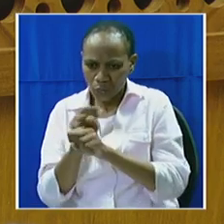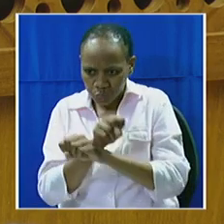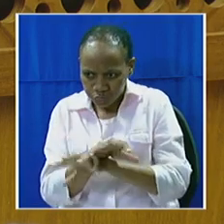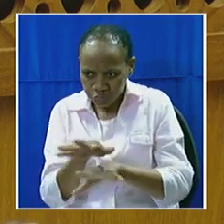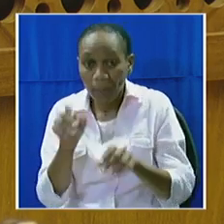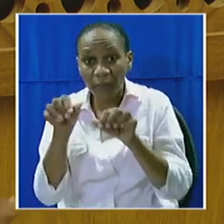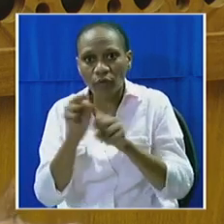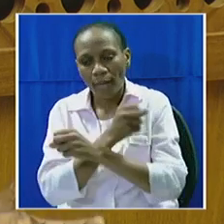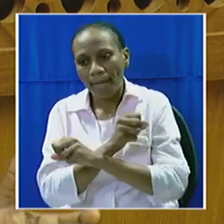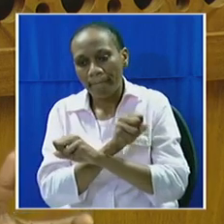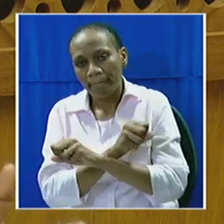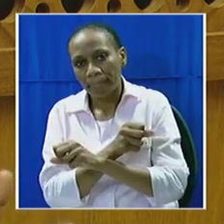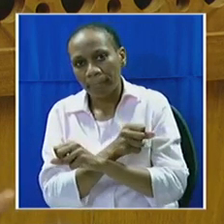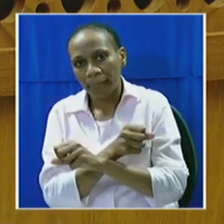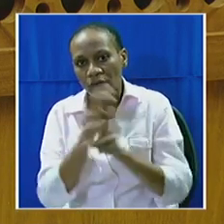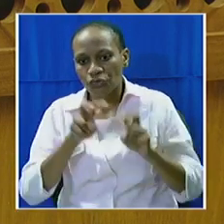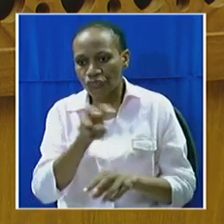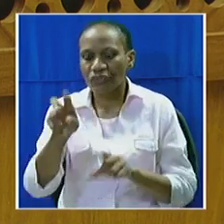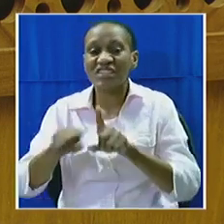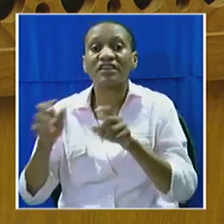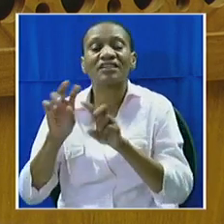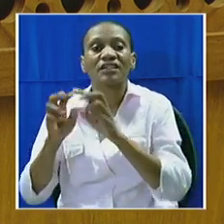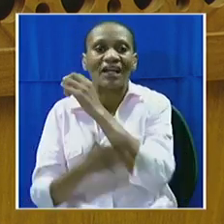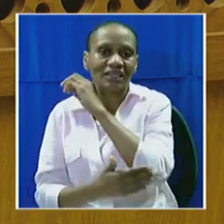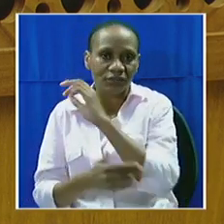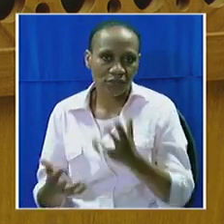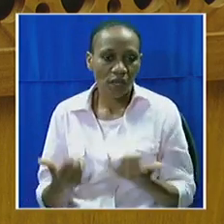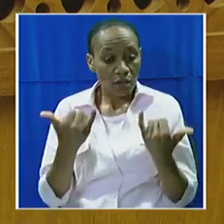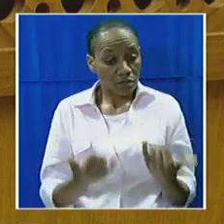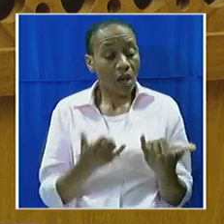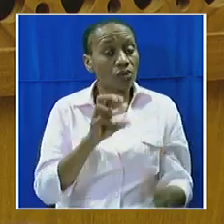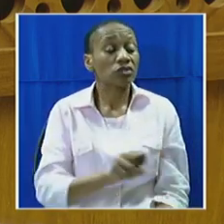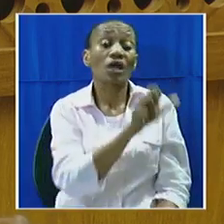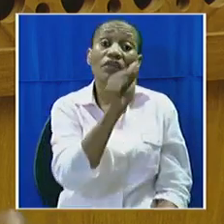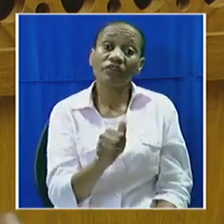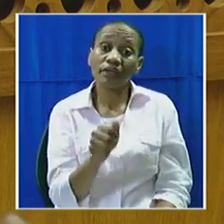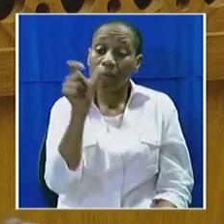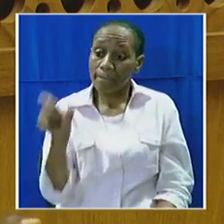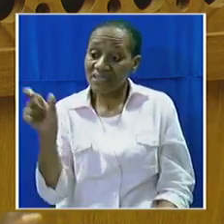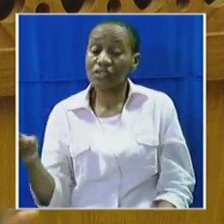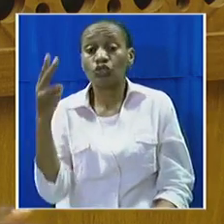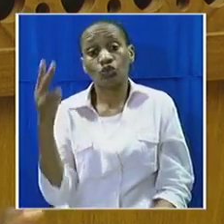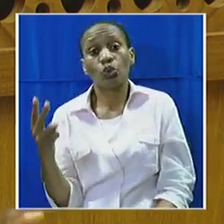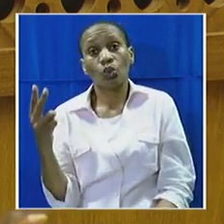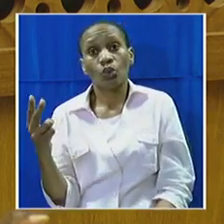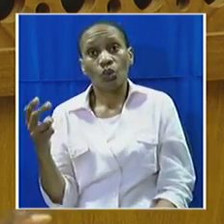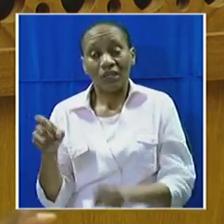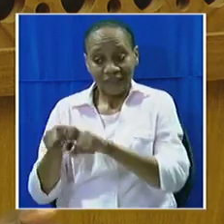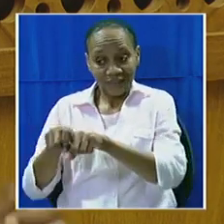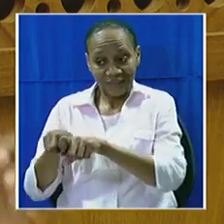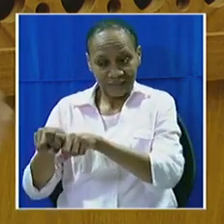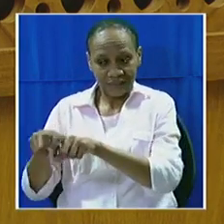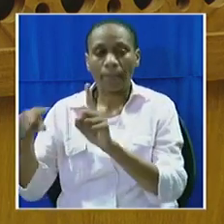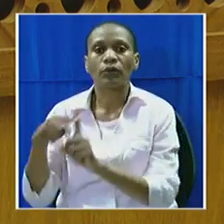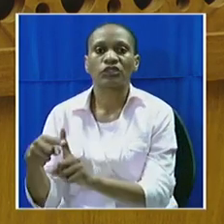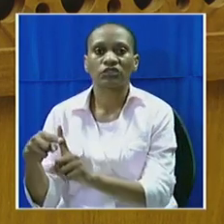world. Now, in our case, we have 2 of our South African citizens who have been tested positive and